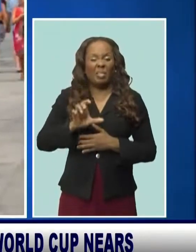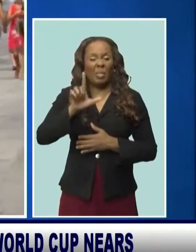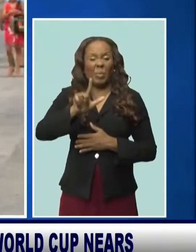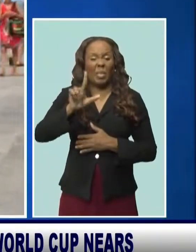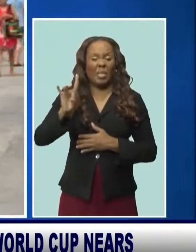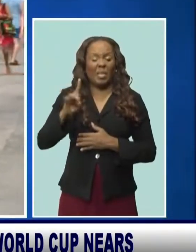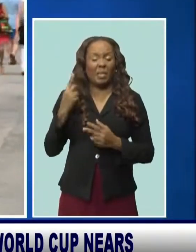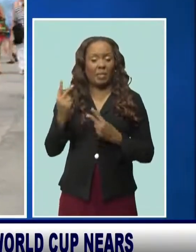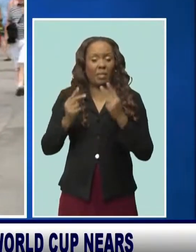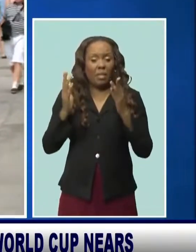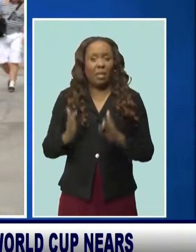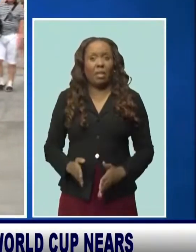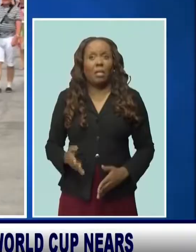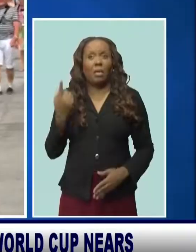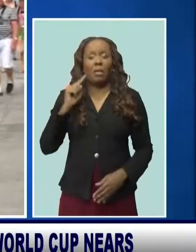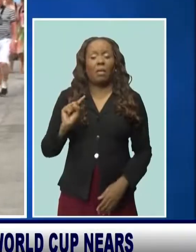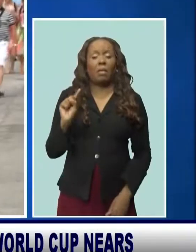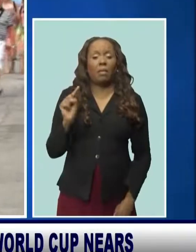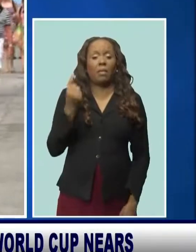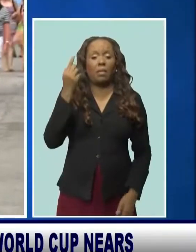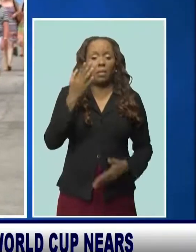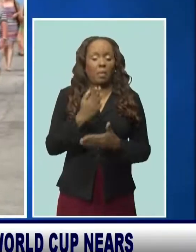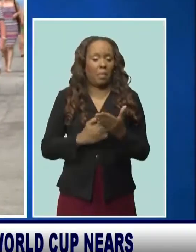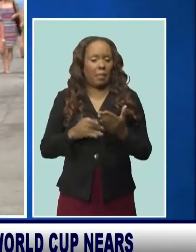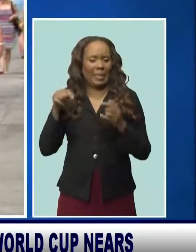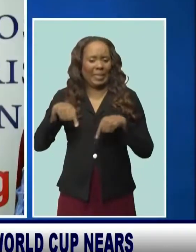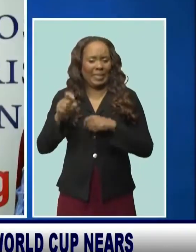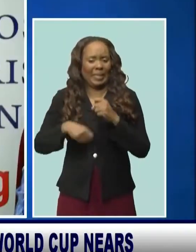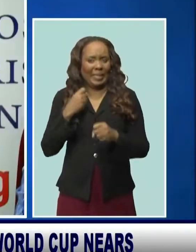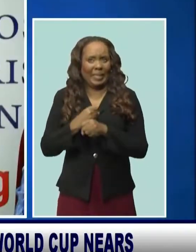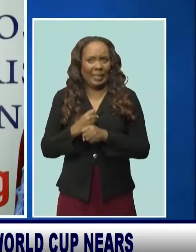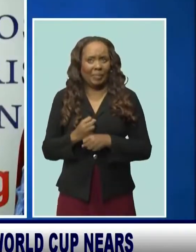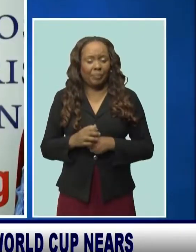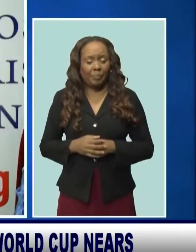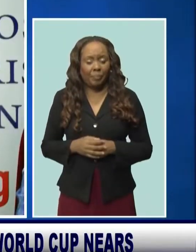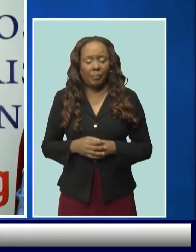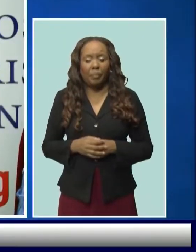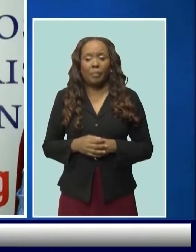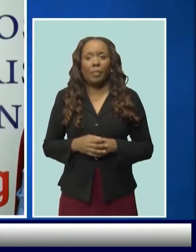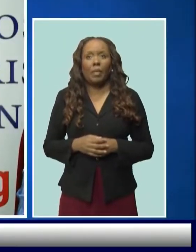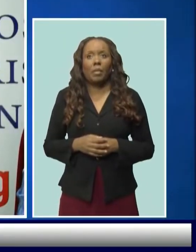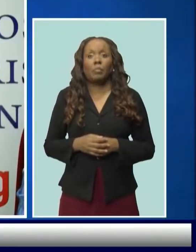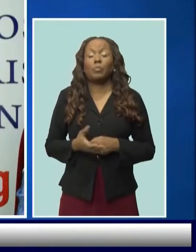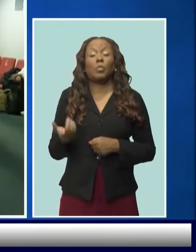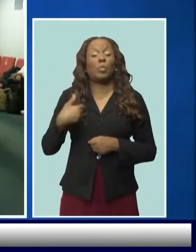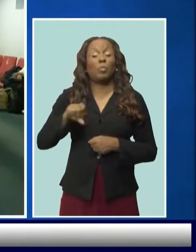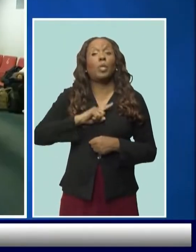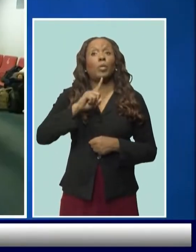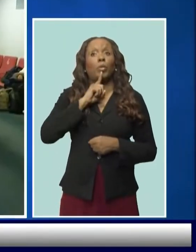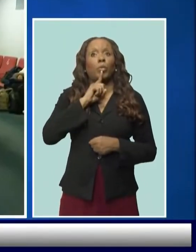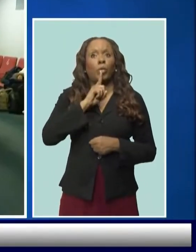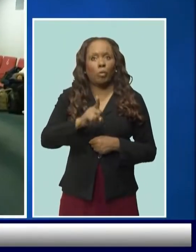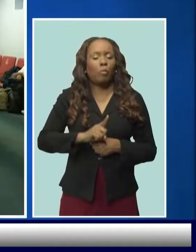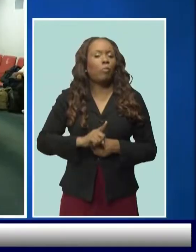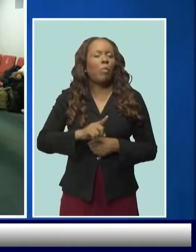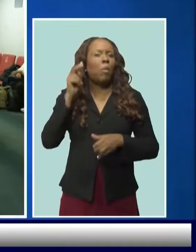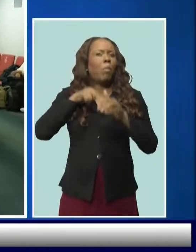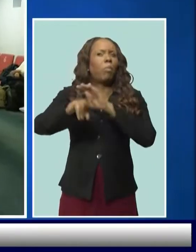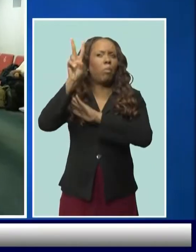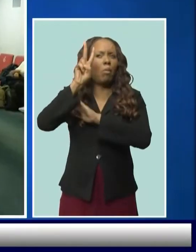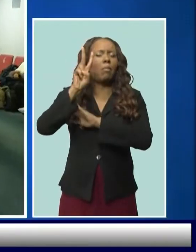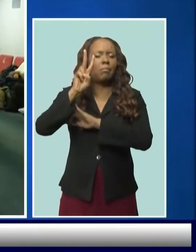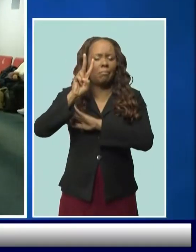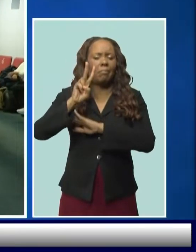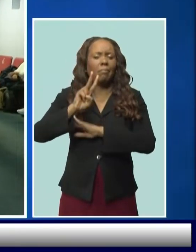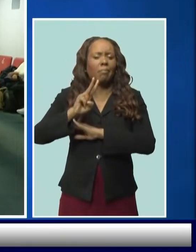228,828 visitors for the first quarter of this year. This is a performance we actually expected based on the record airlift into the island from the